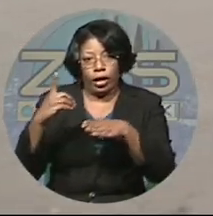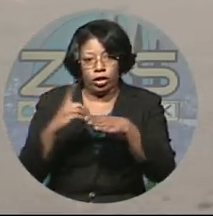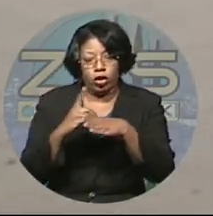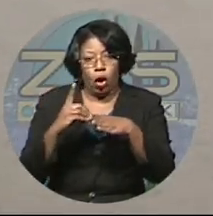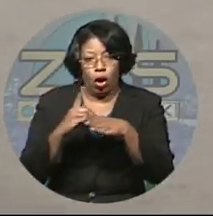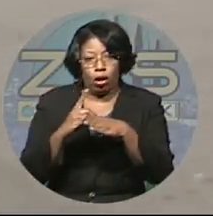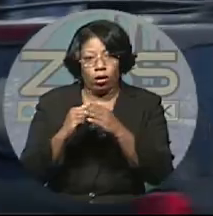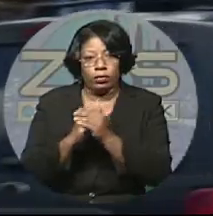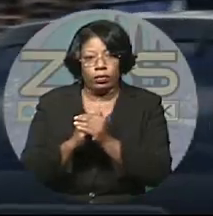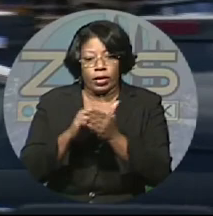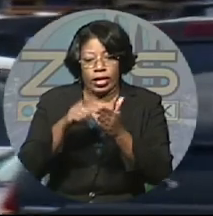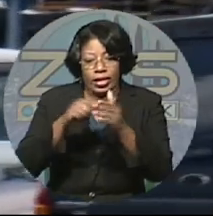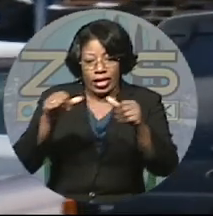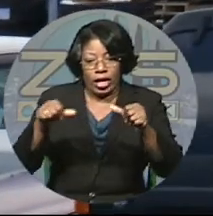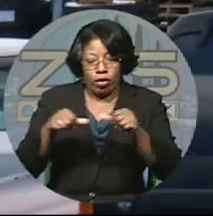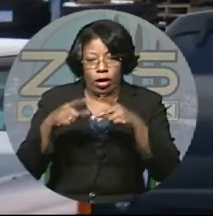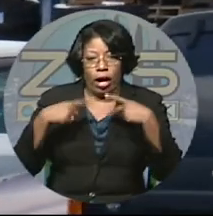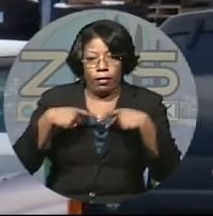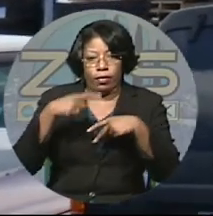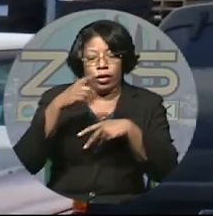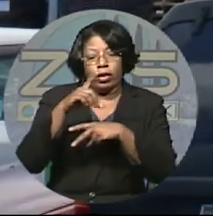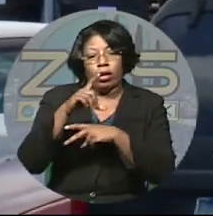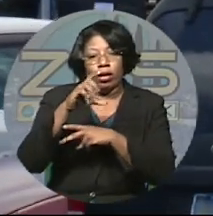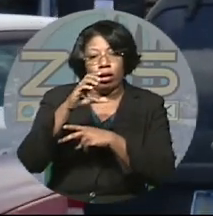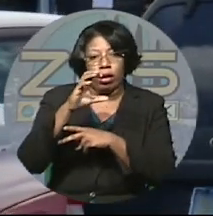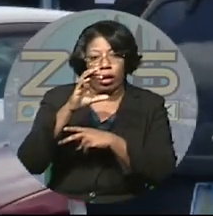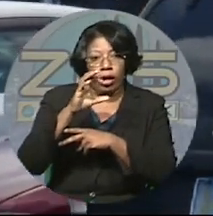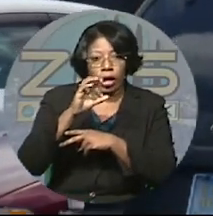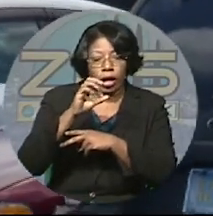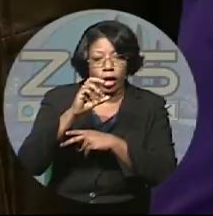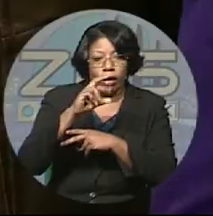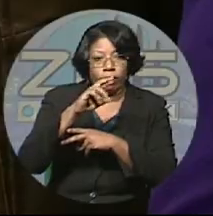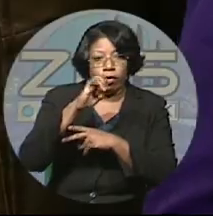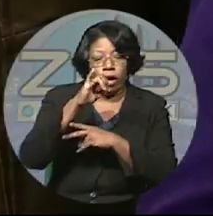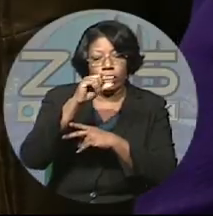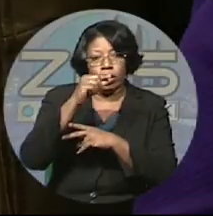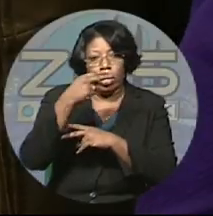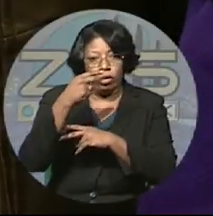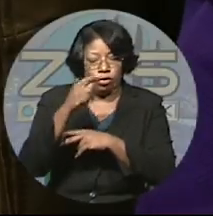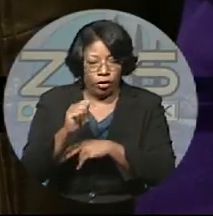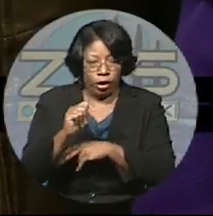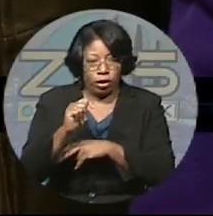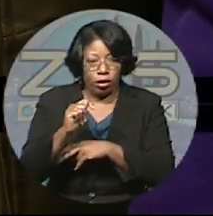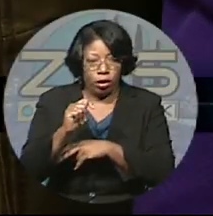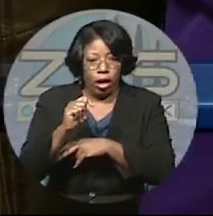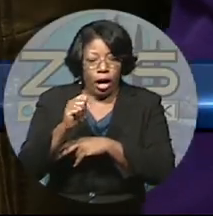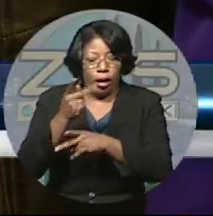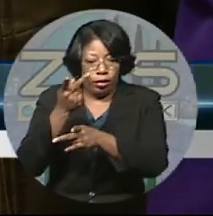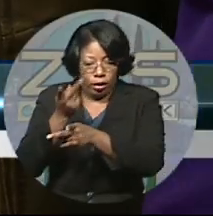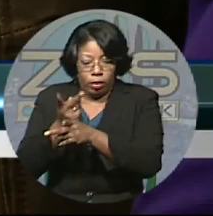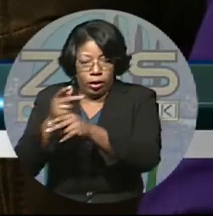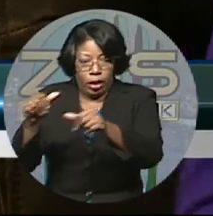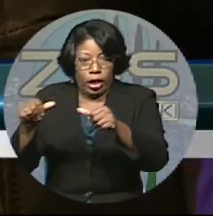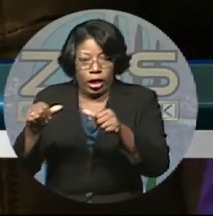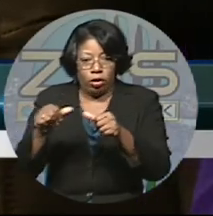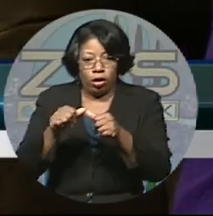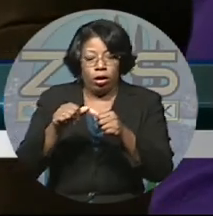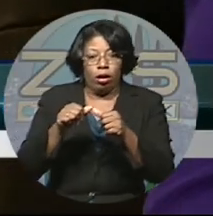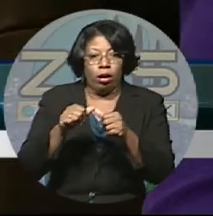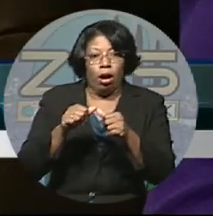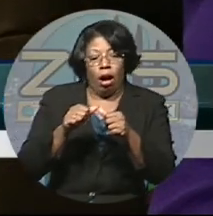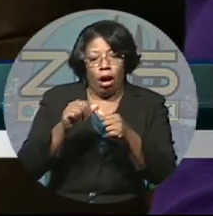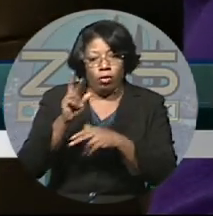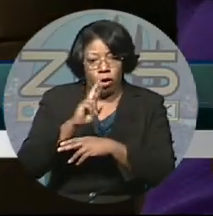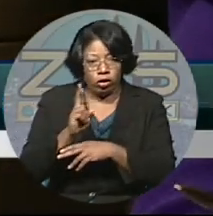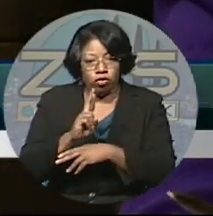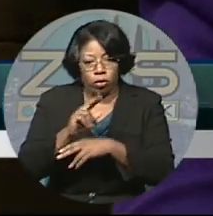will accommodate freight holdings, bulkhead curbings, a passenger waiting area, and bathrooms will be installed.